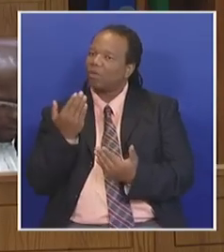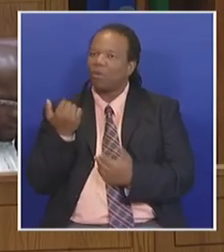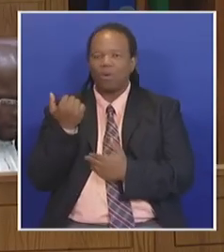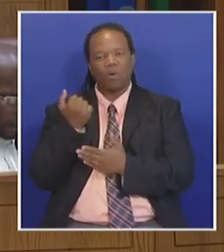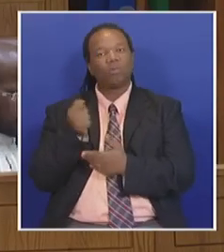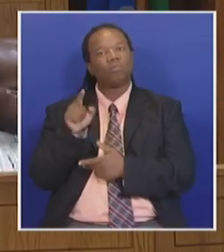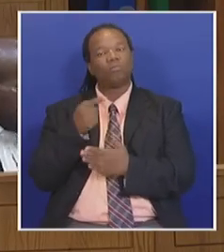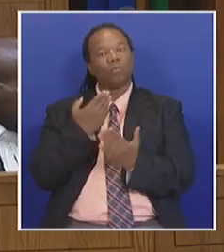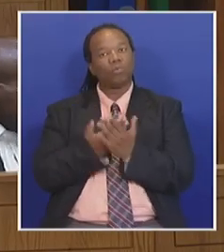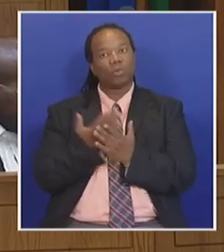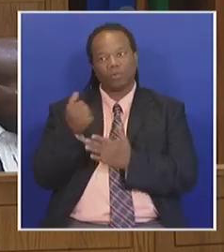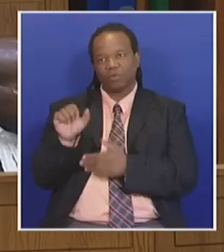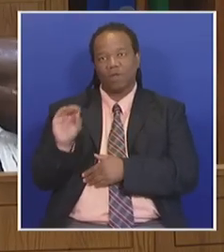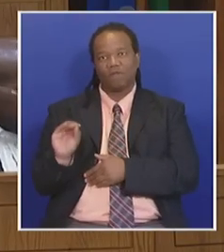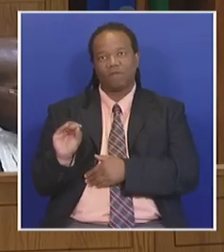motion?